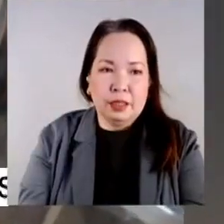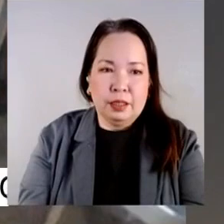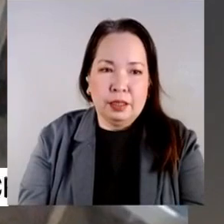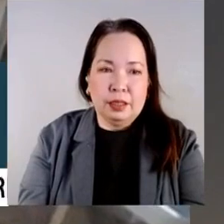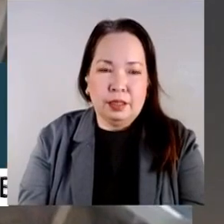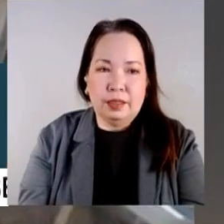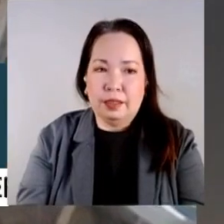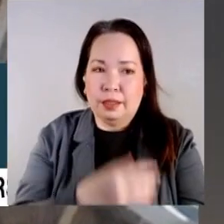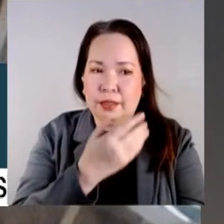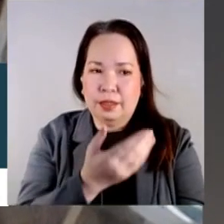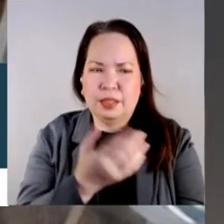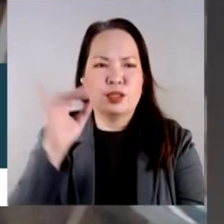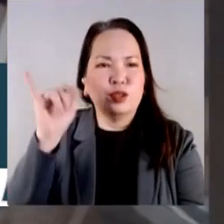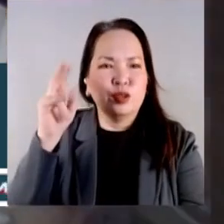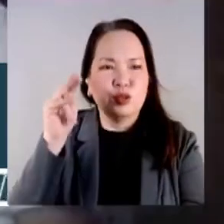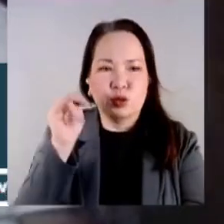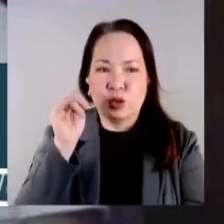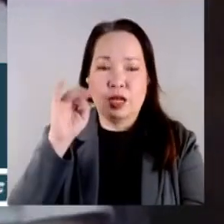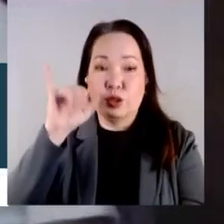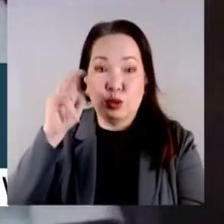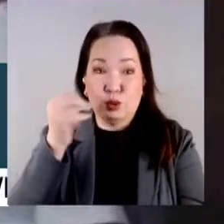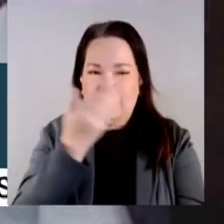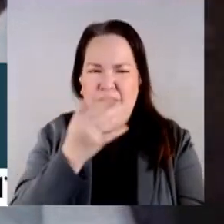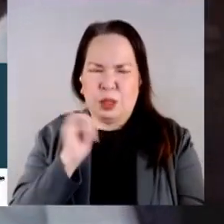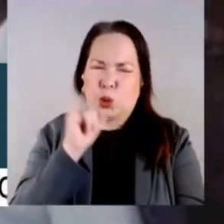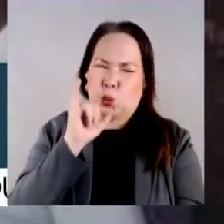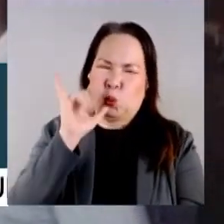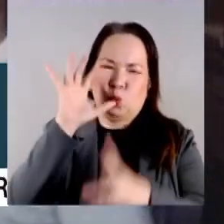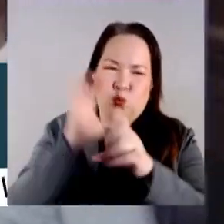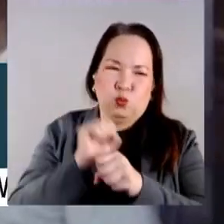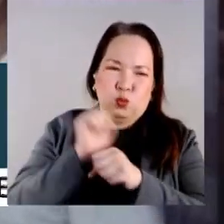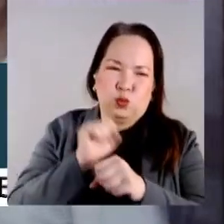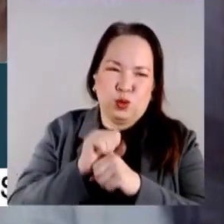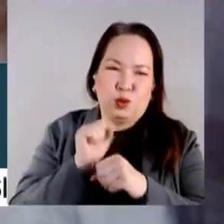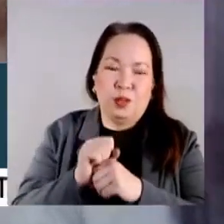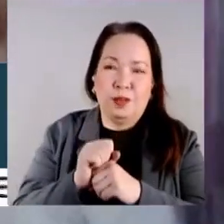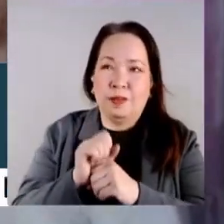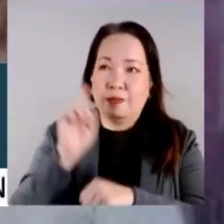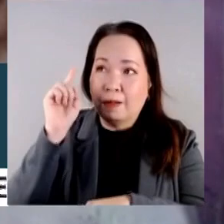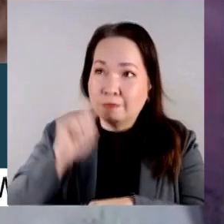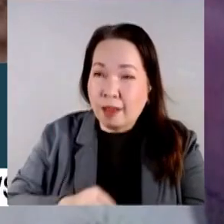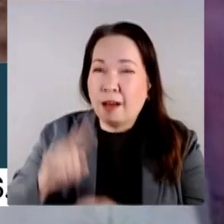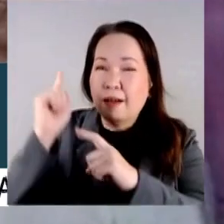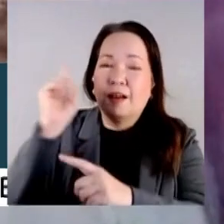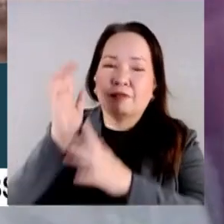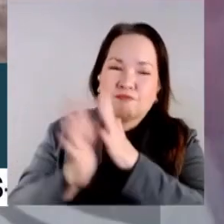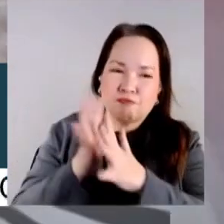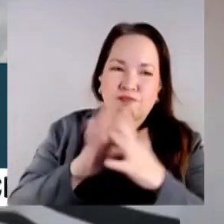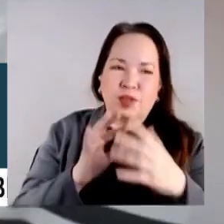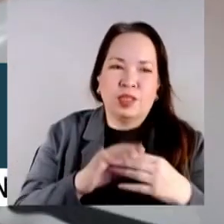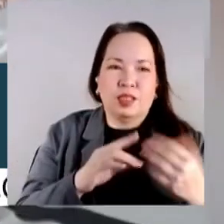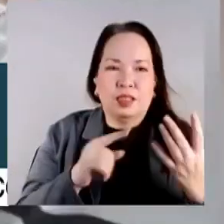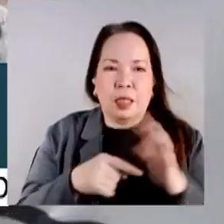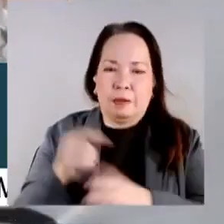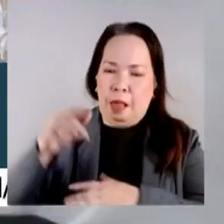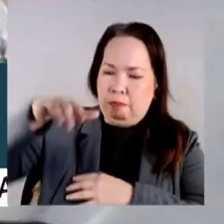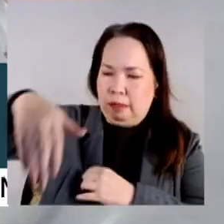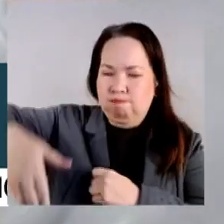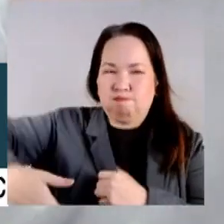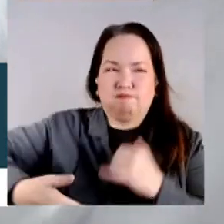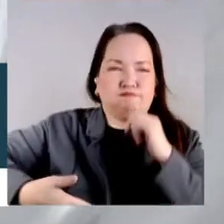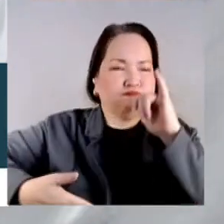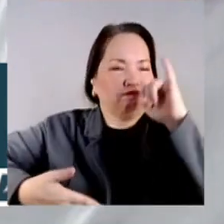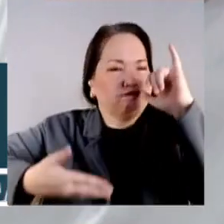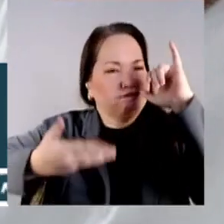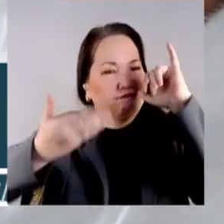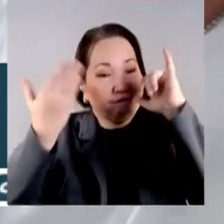June used to be a heavy drinker, indulging in drinking sessions at least 5 times a month, some of it stretching from night until morning. He also had